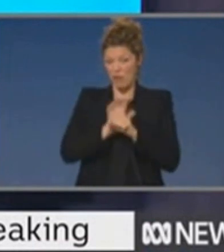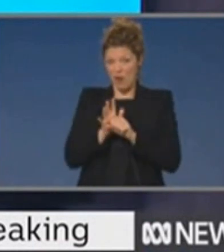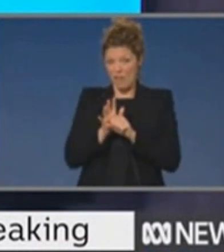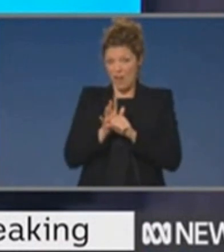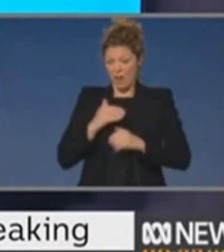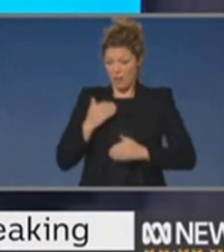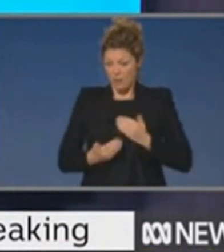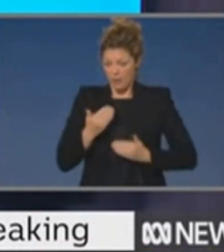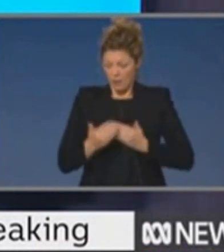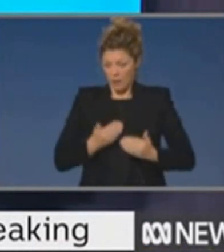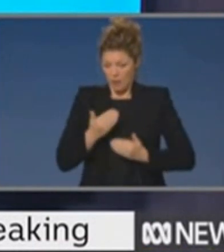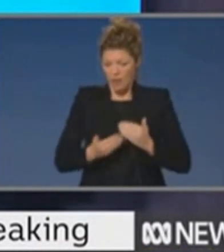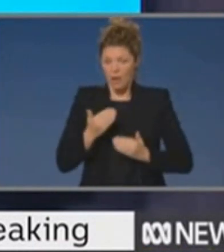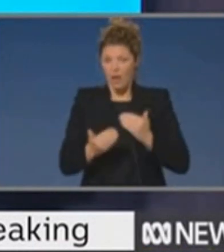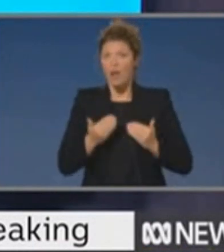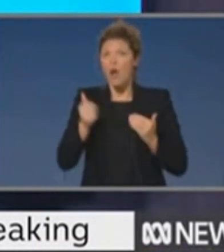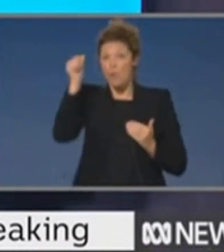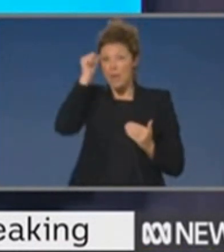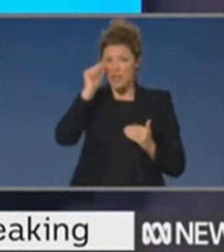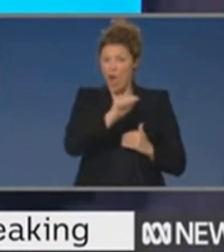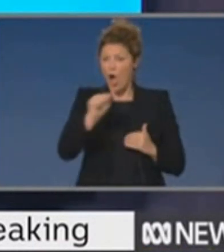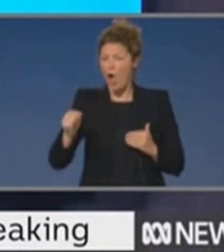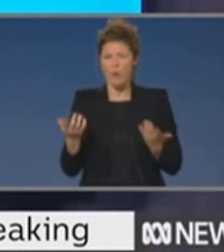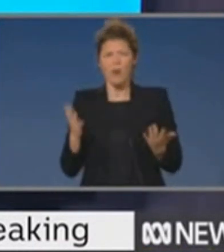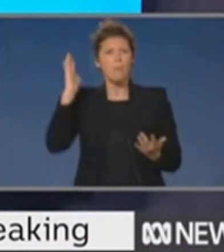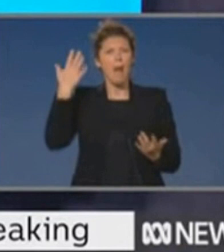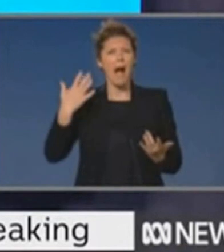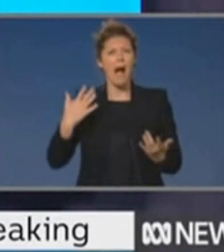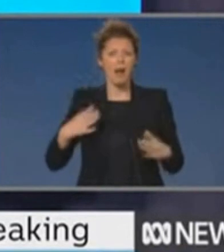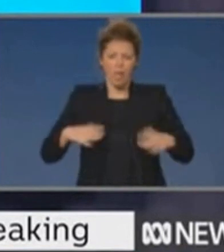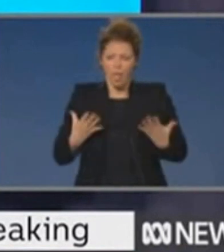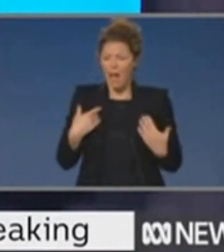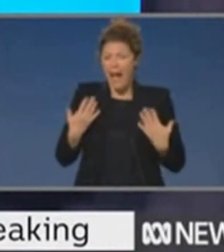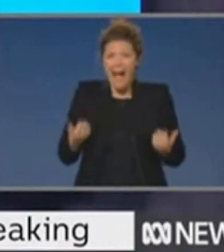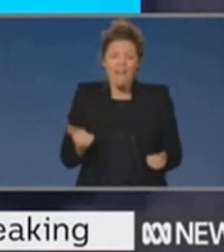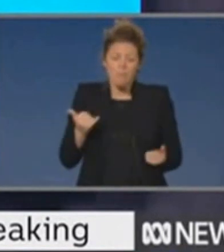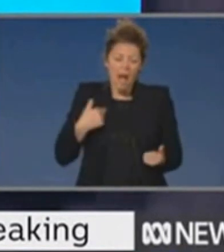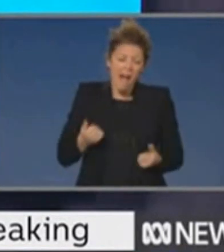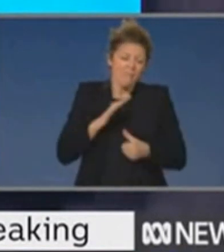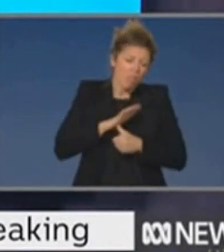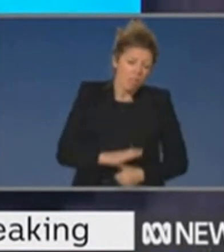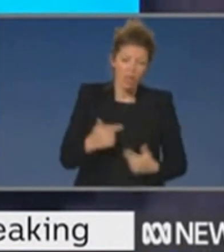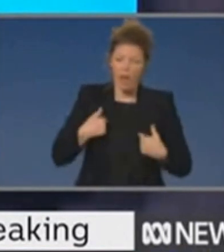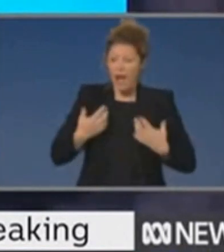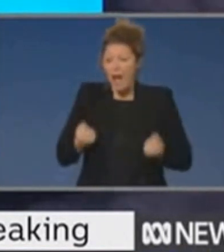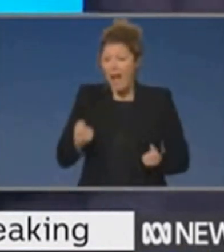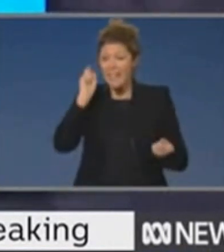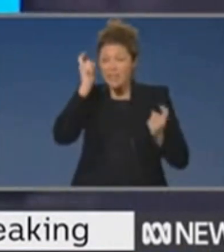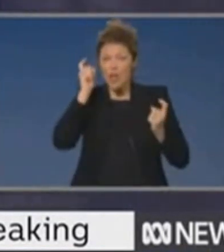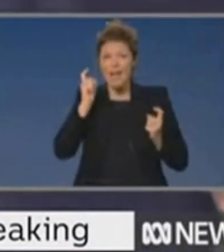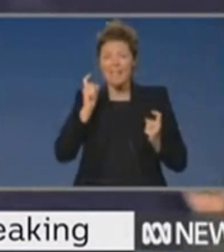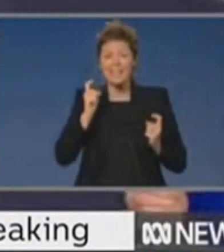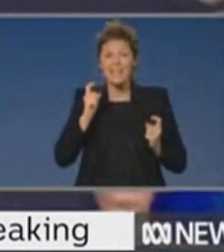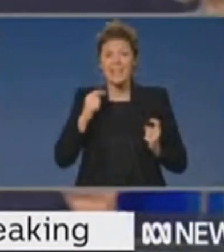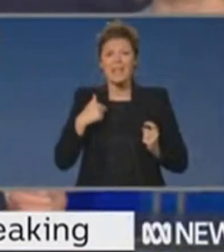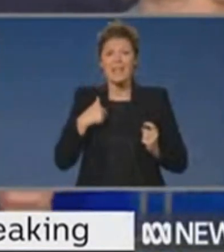come into COVID-19 with mental health challenges, many of us. We did come in with mental illness. You do still need to